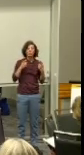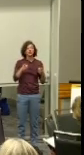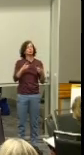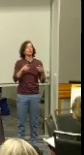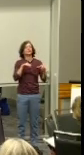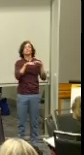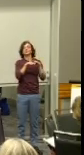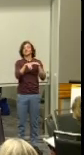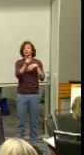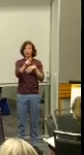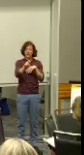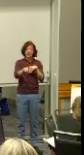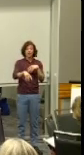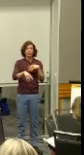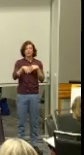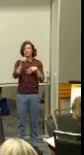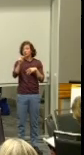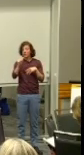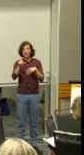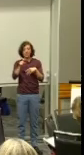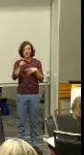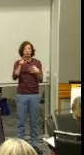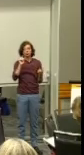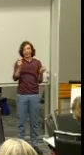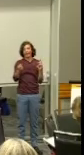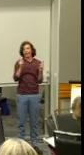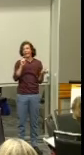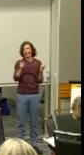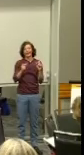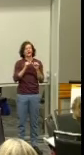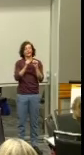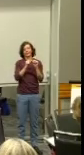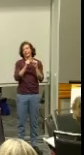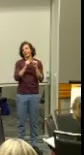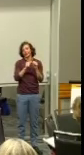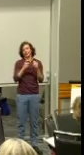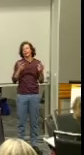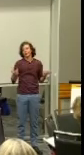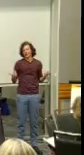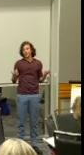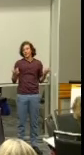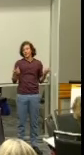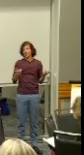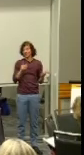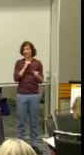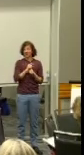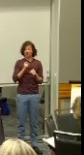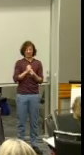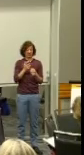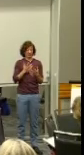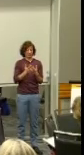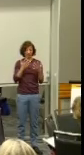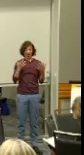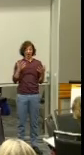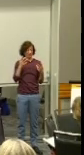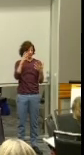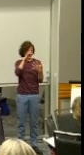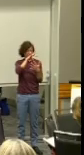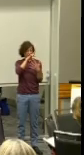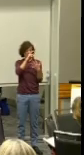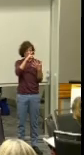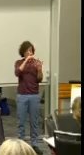needs and as their disability needs keep changing. So there's actually a lot of options